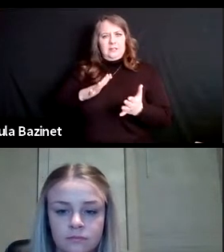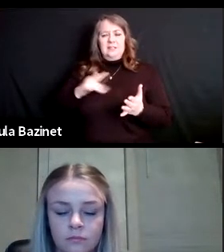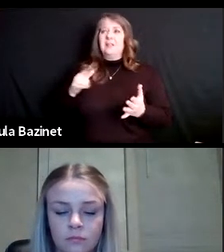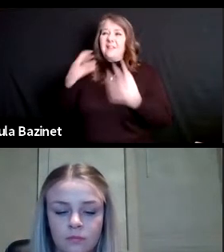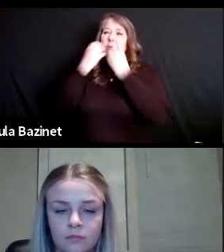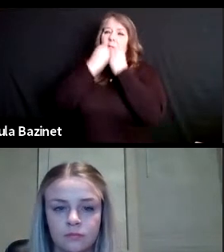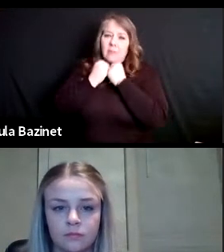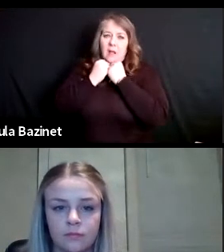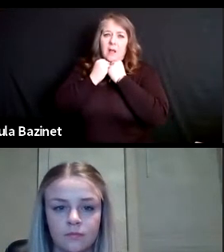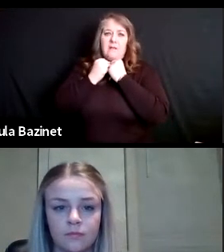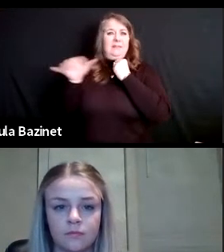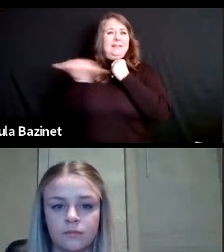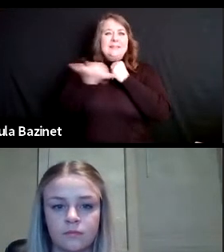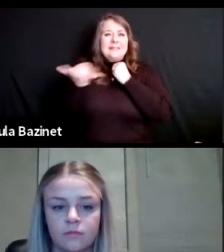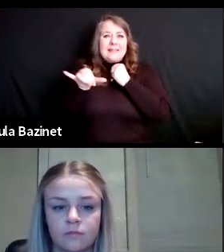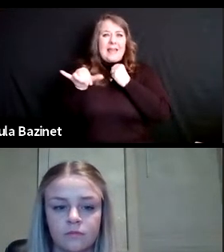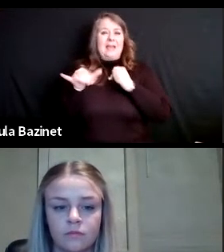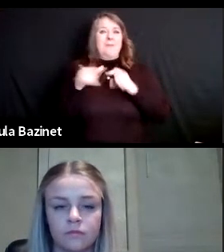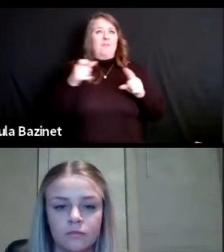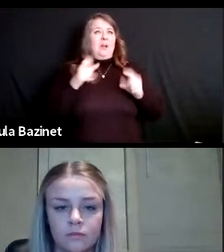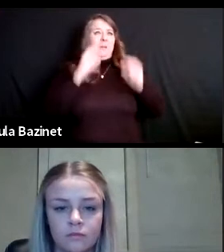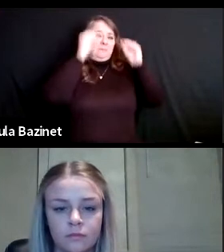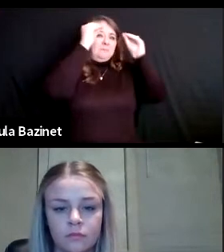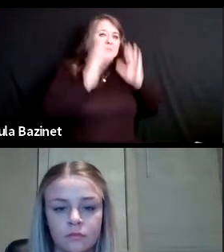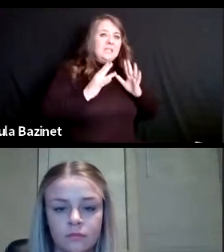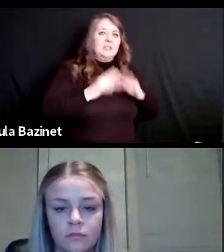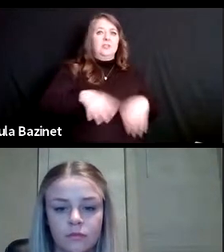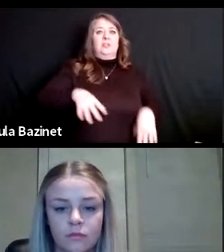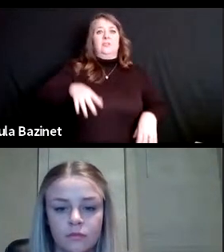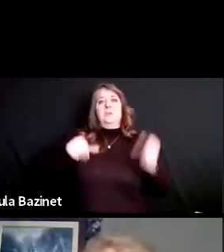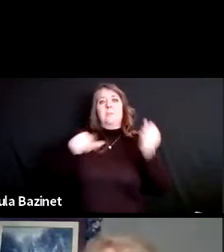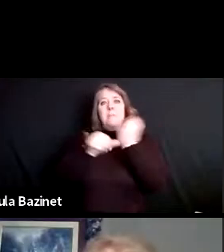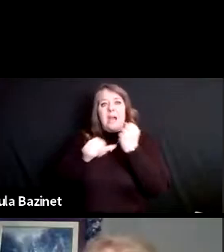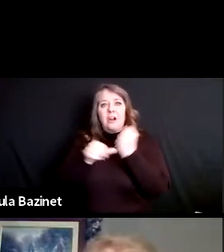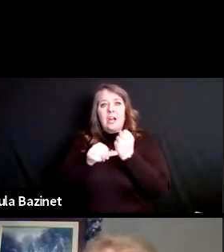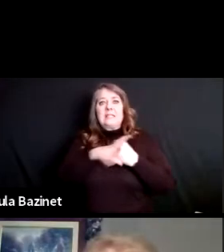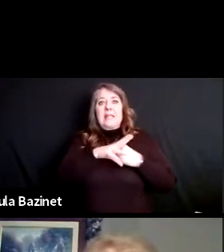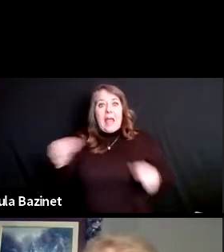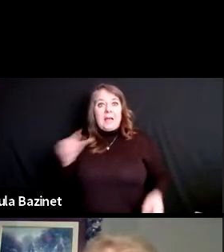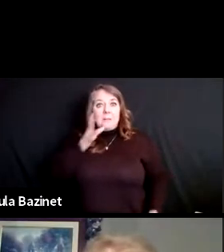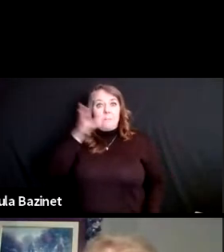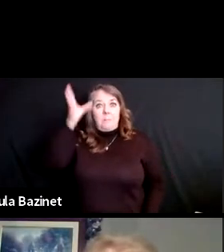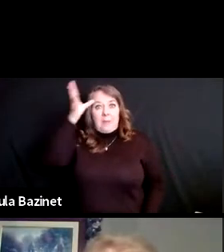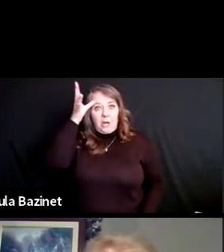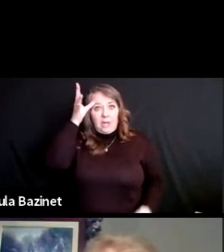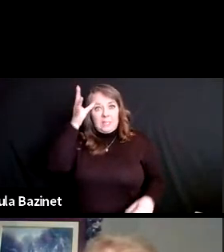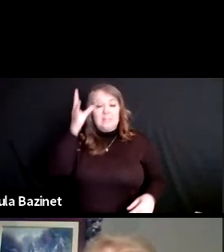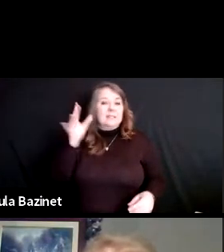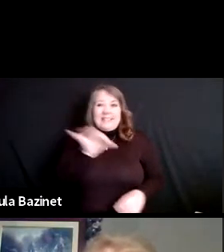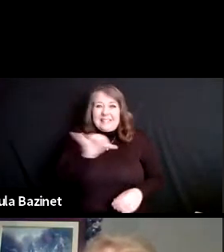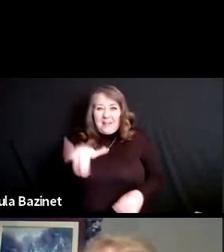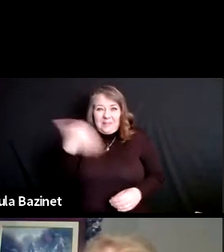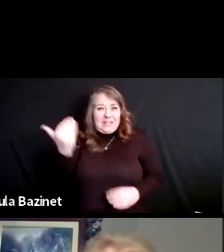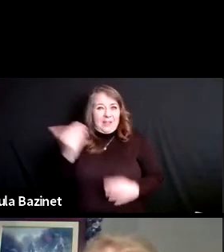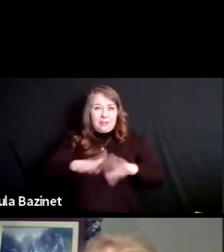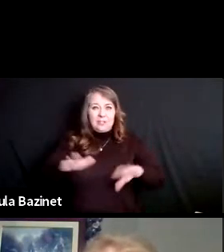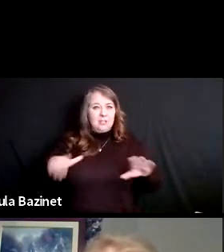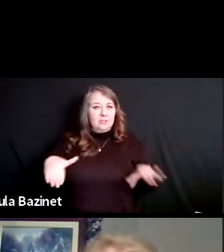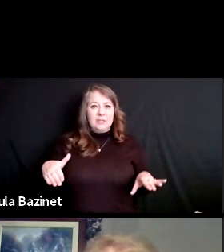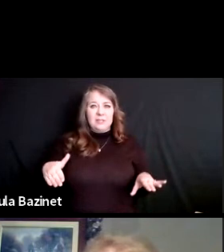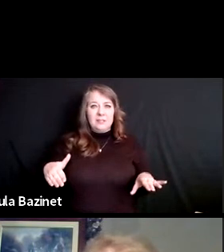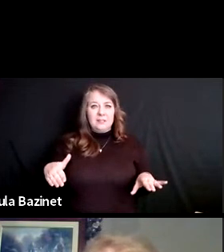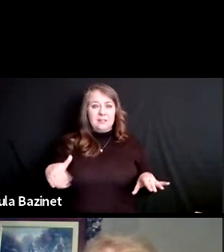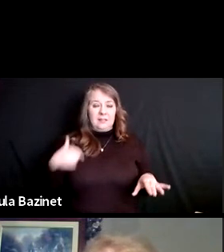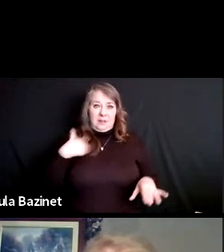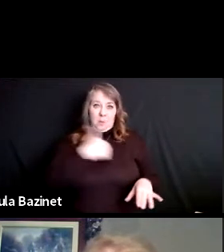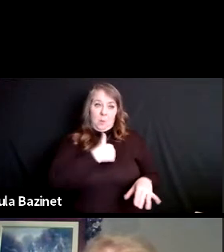just as much by their teachers, the paras, and their parents as any other child.